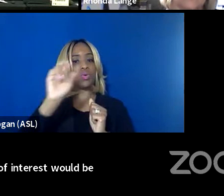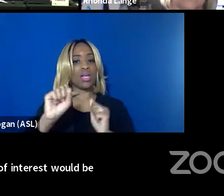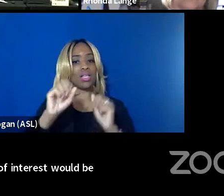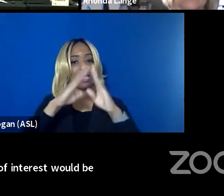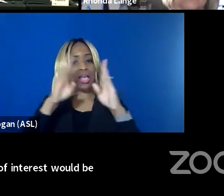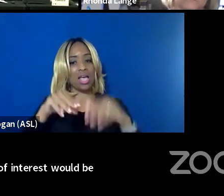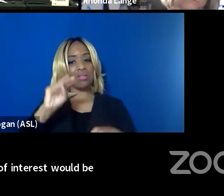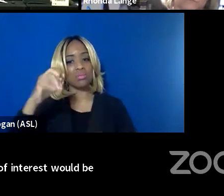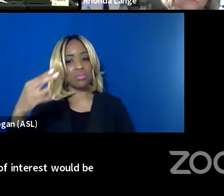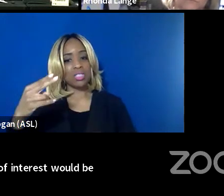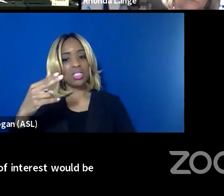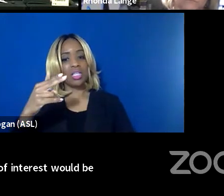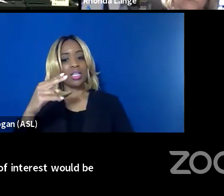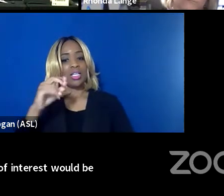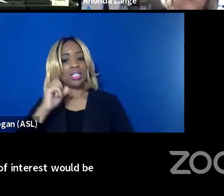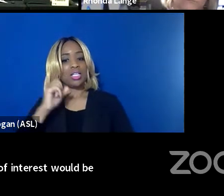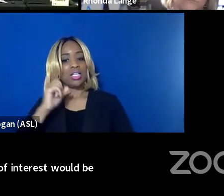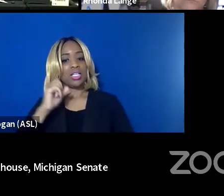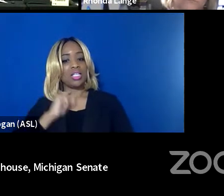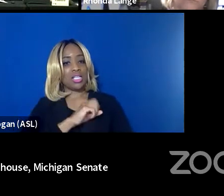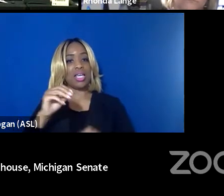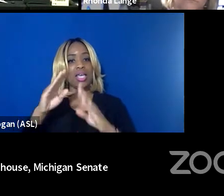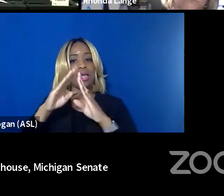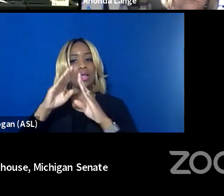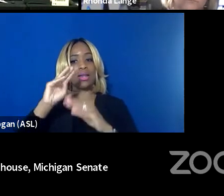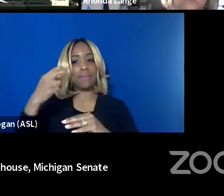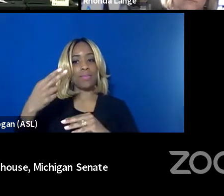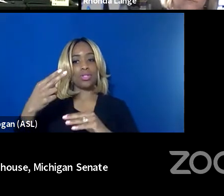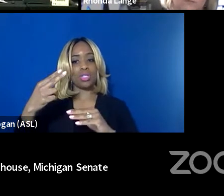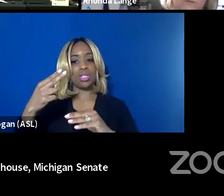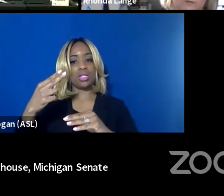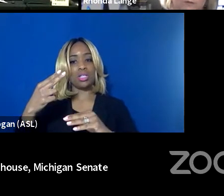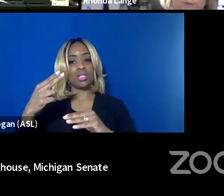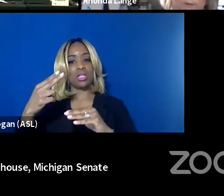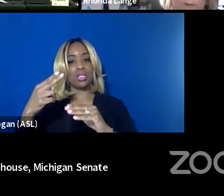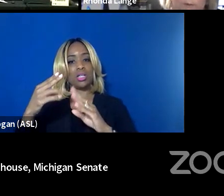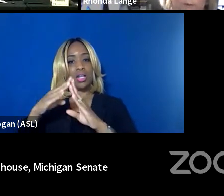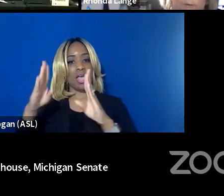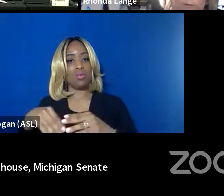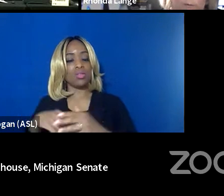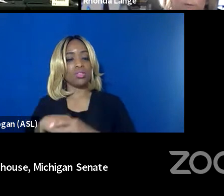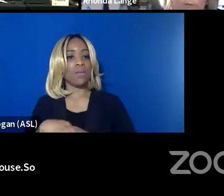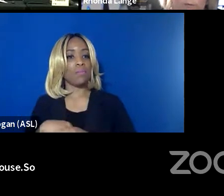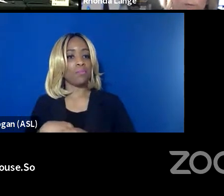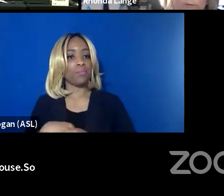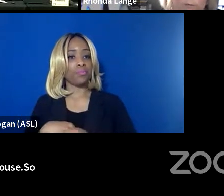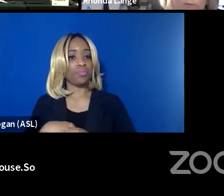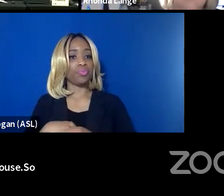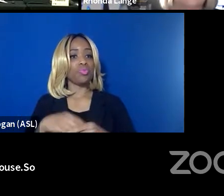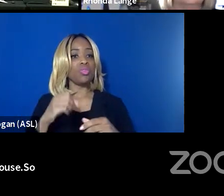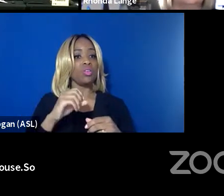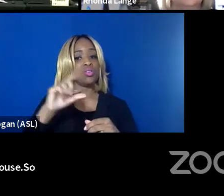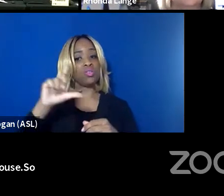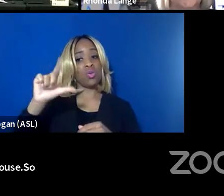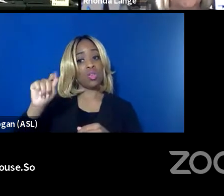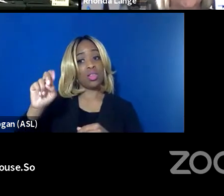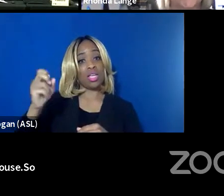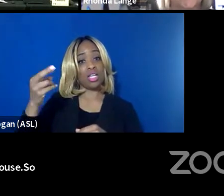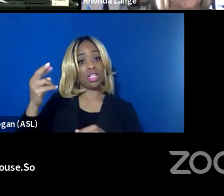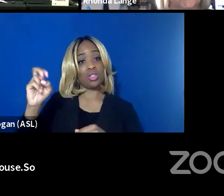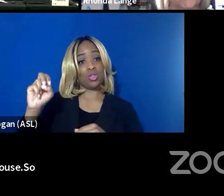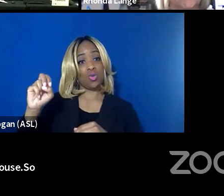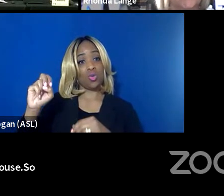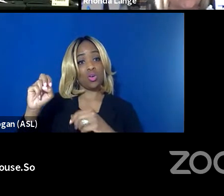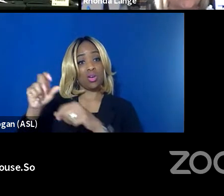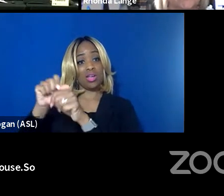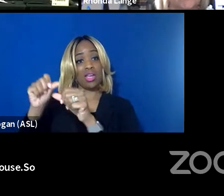Michigan Senate, and the Michigan House. So while I first grouped the lakeshore